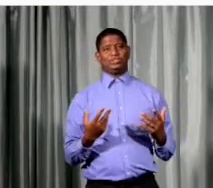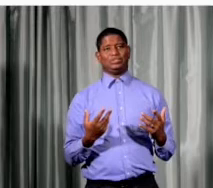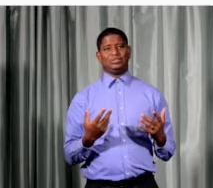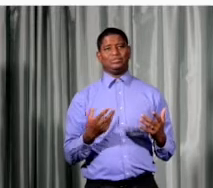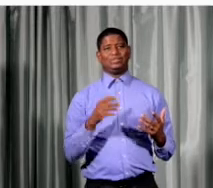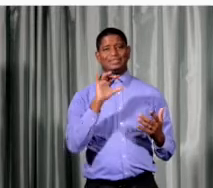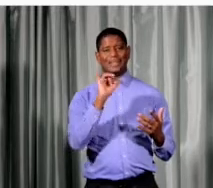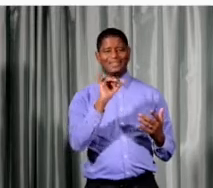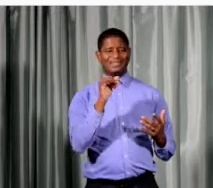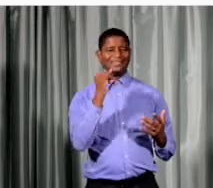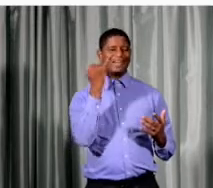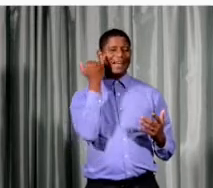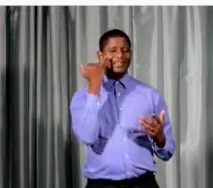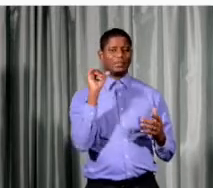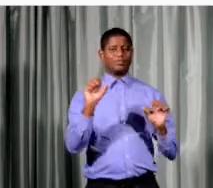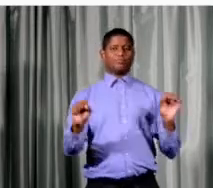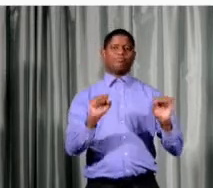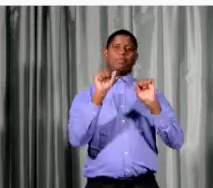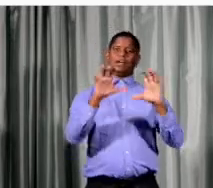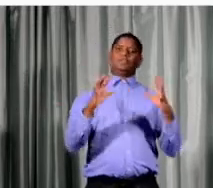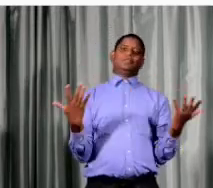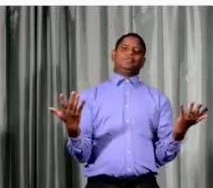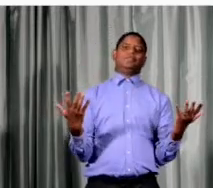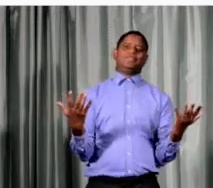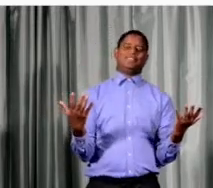This number is magic.